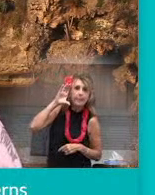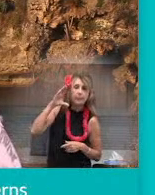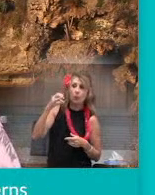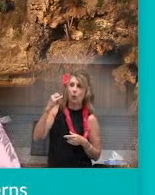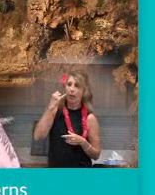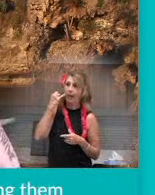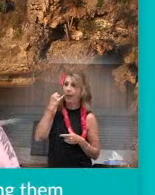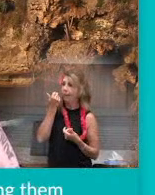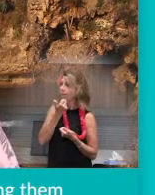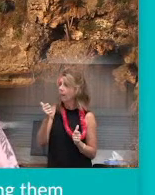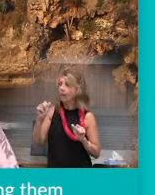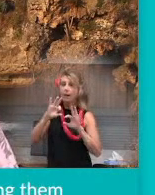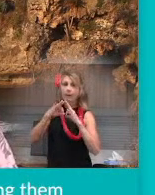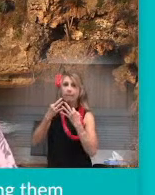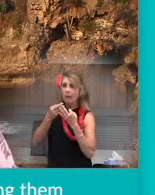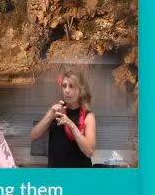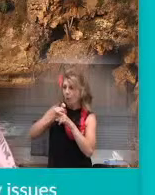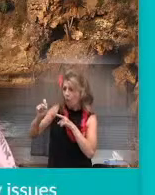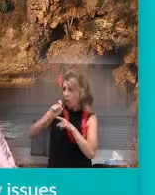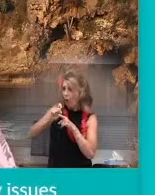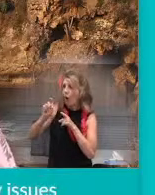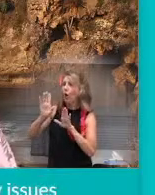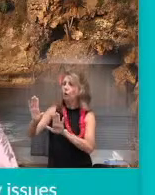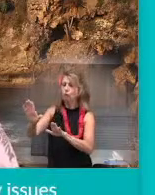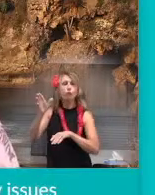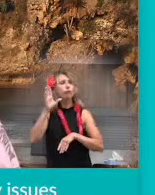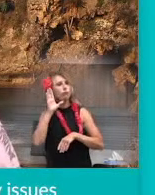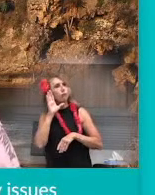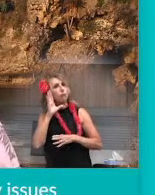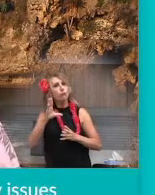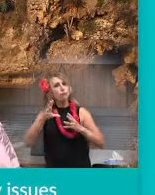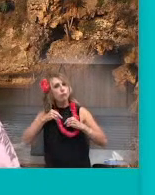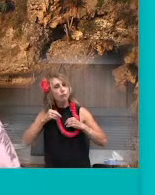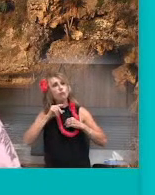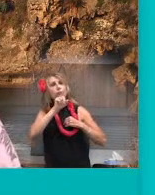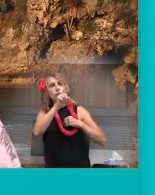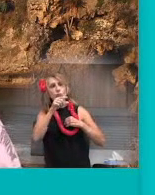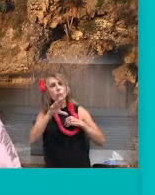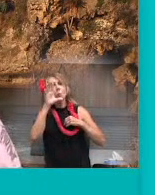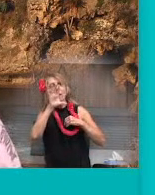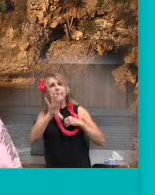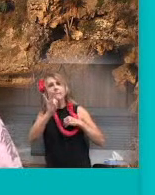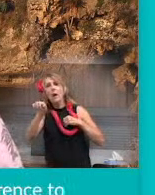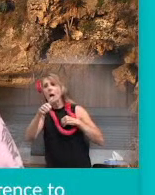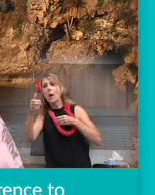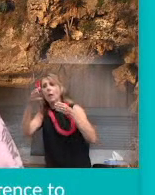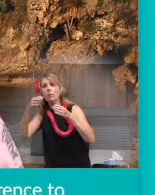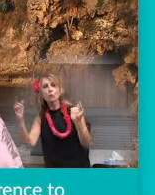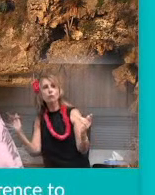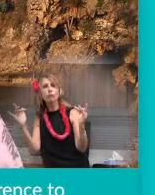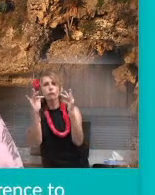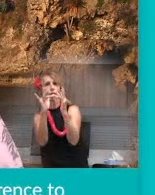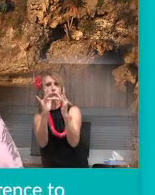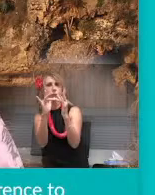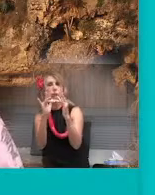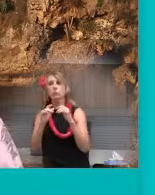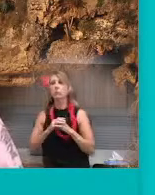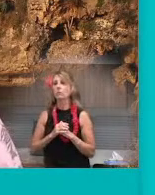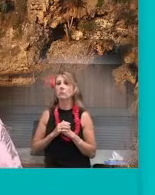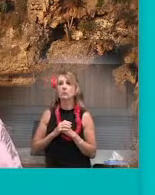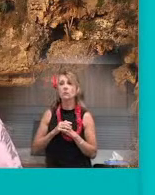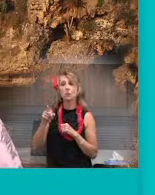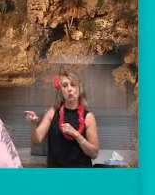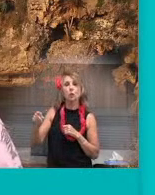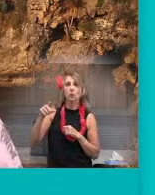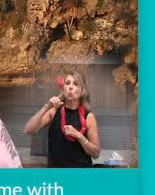with concerns, answering questions and directing them to staff who could deal with any issues that had arisen. She has made an important difference to